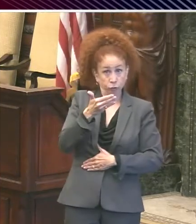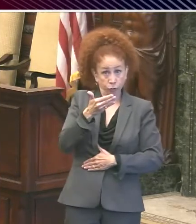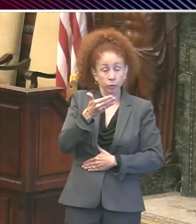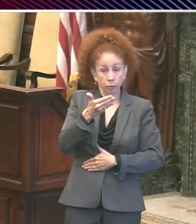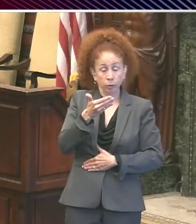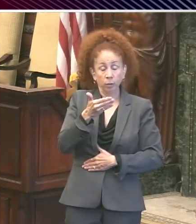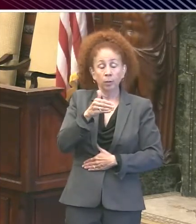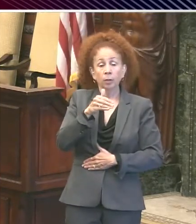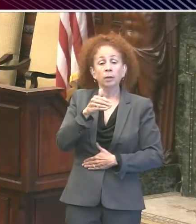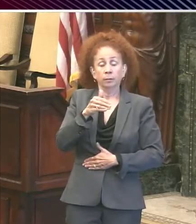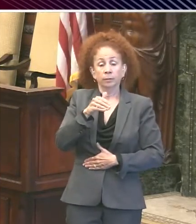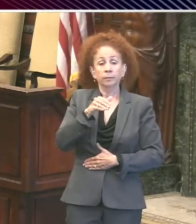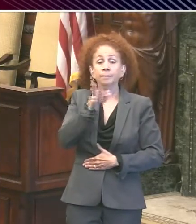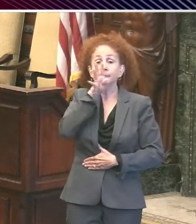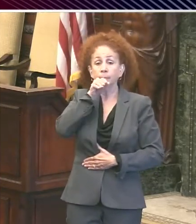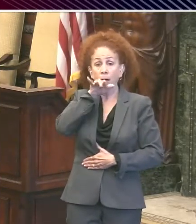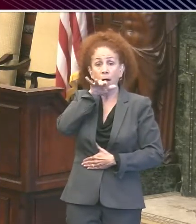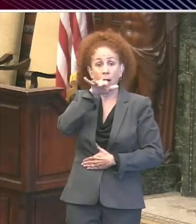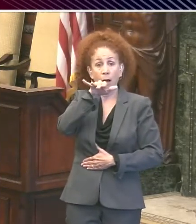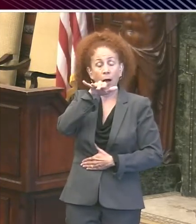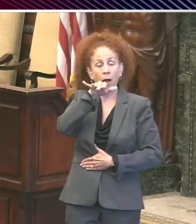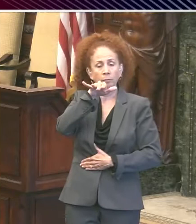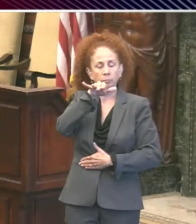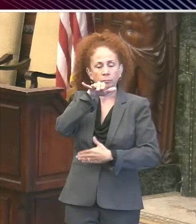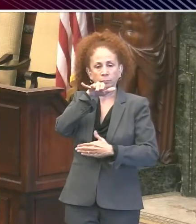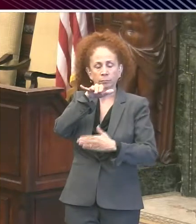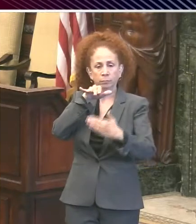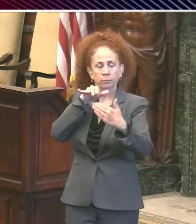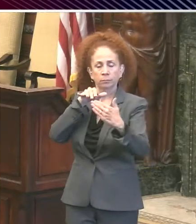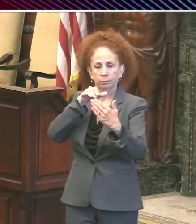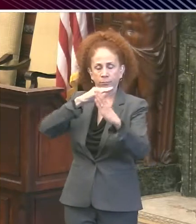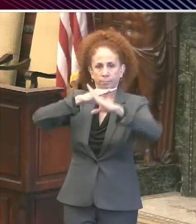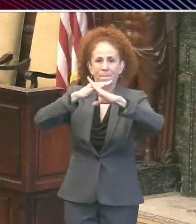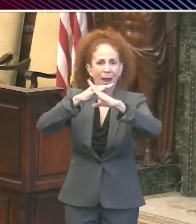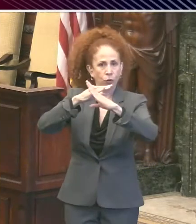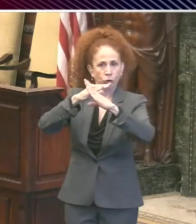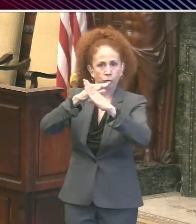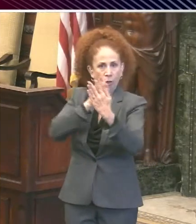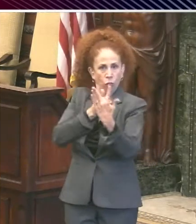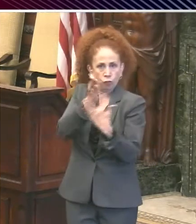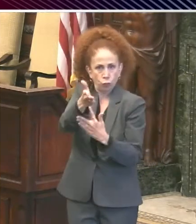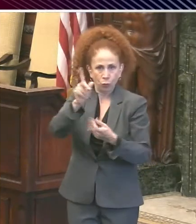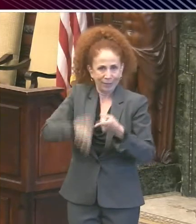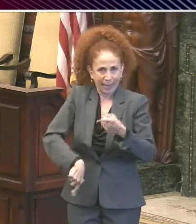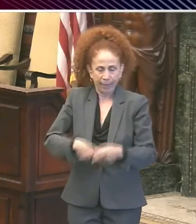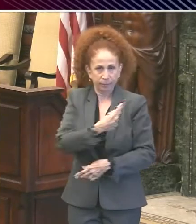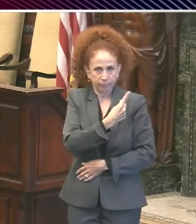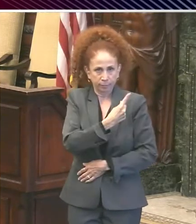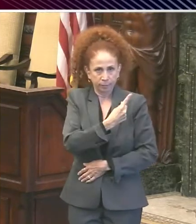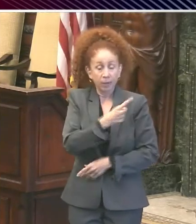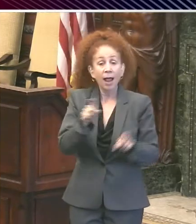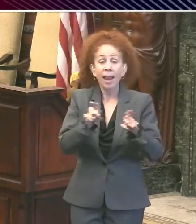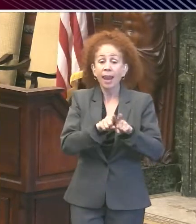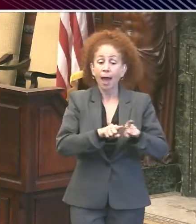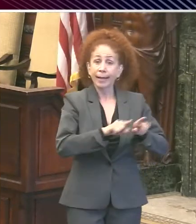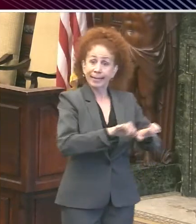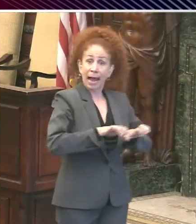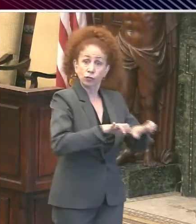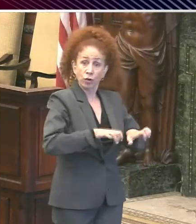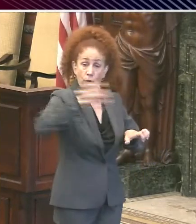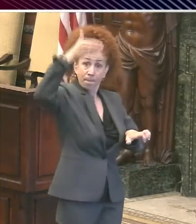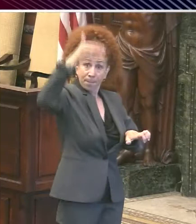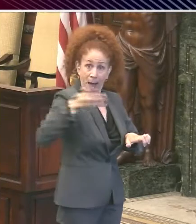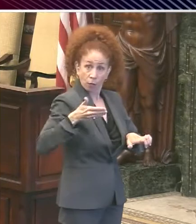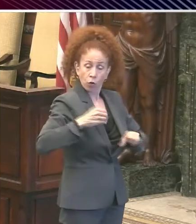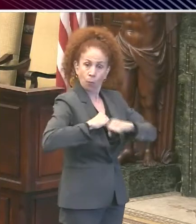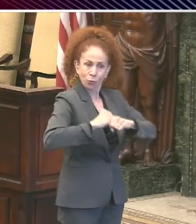respiratory droplets from going in the air from one person to another. And a barrier like this at the cash register can protect both